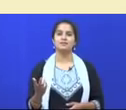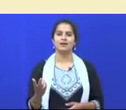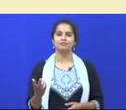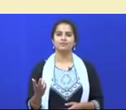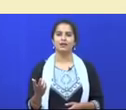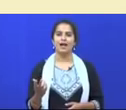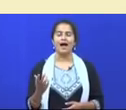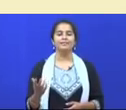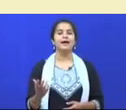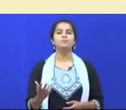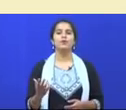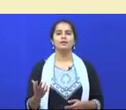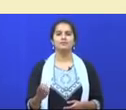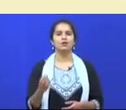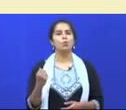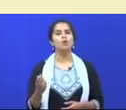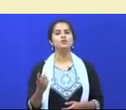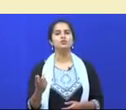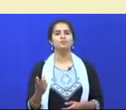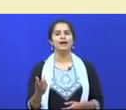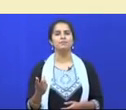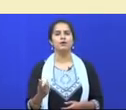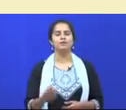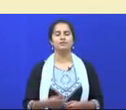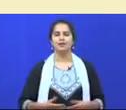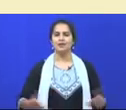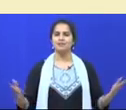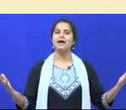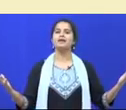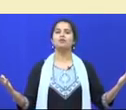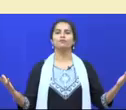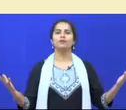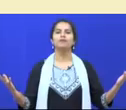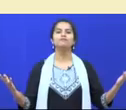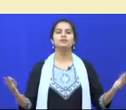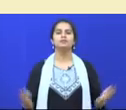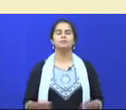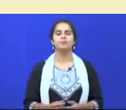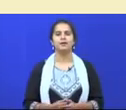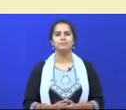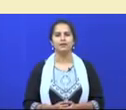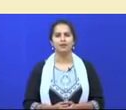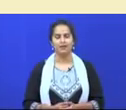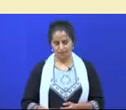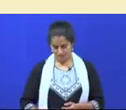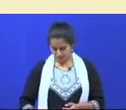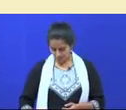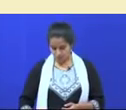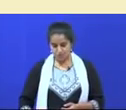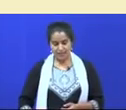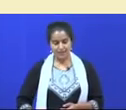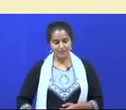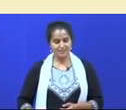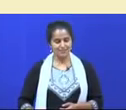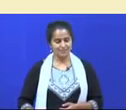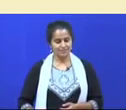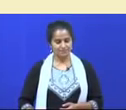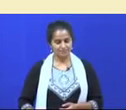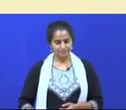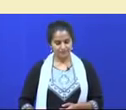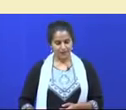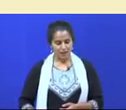breath itself. And that breath, the quality of that breath is that of the infinite Brahman. So saying